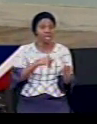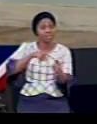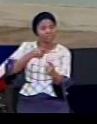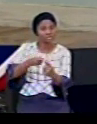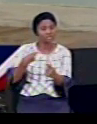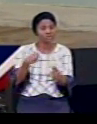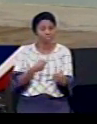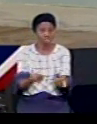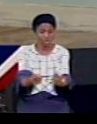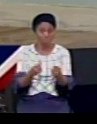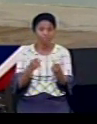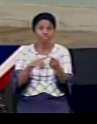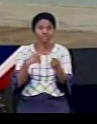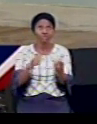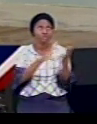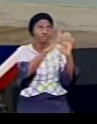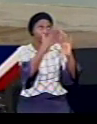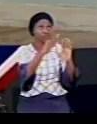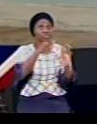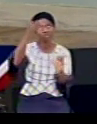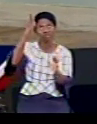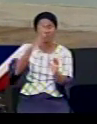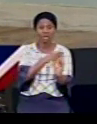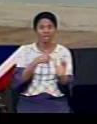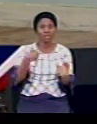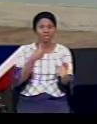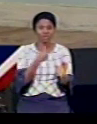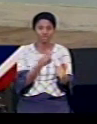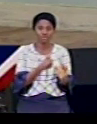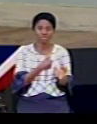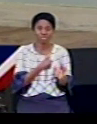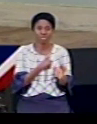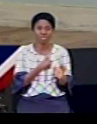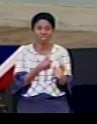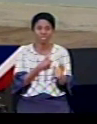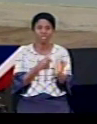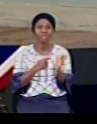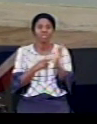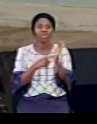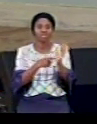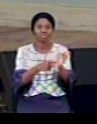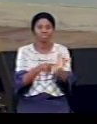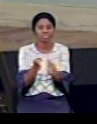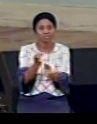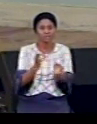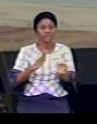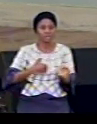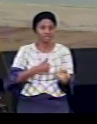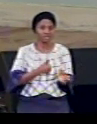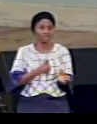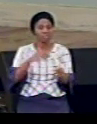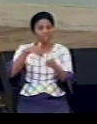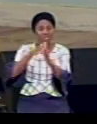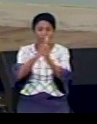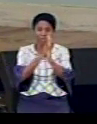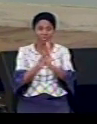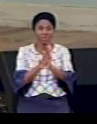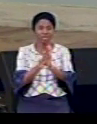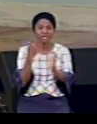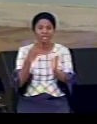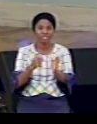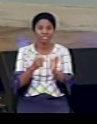we express ourselves in prayer. The expression of